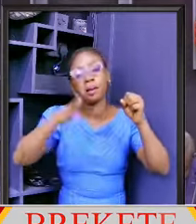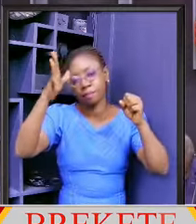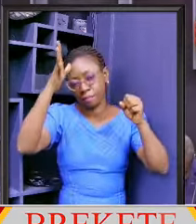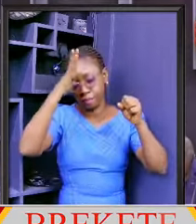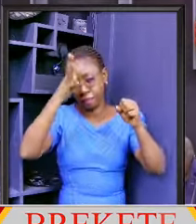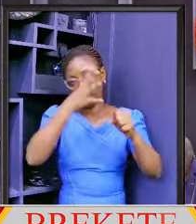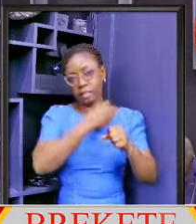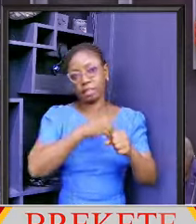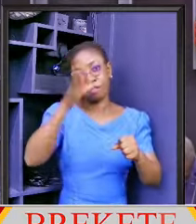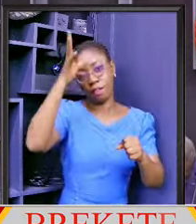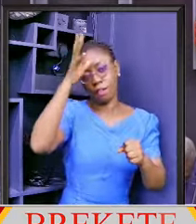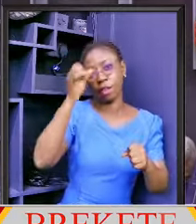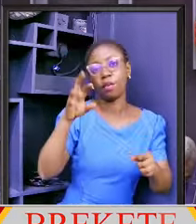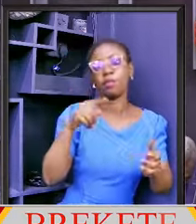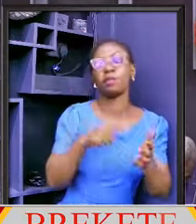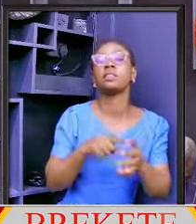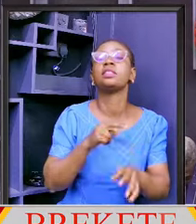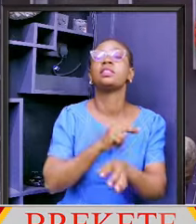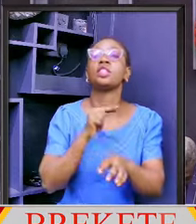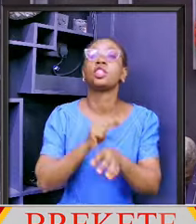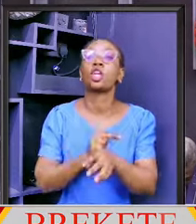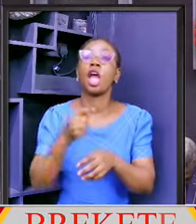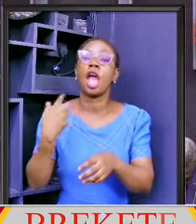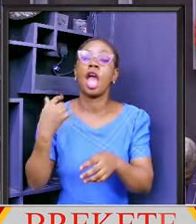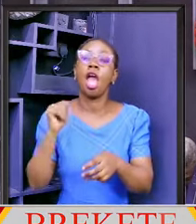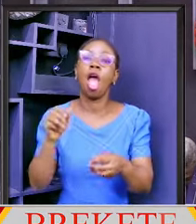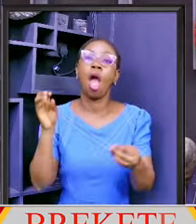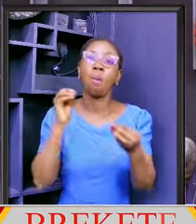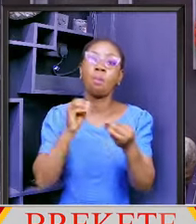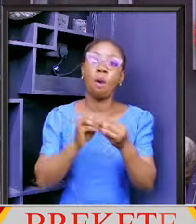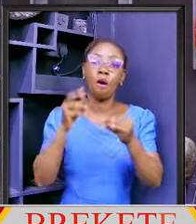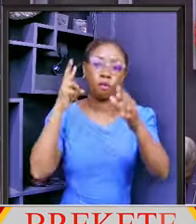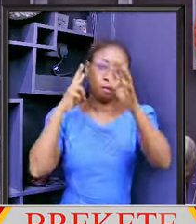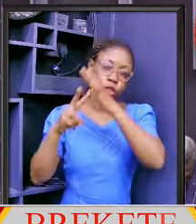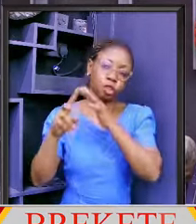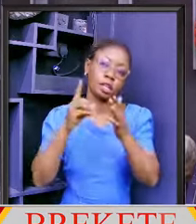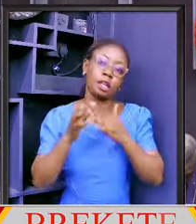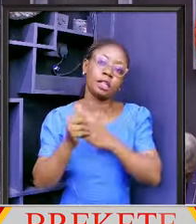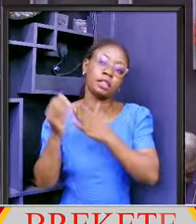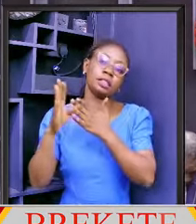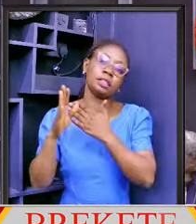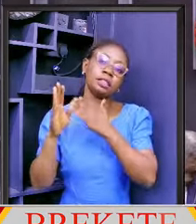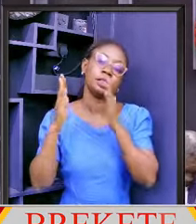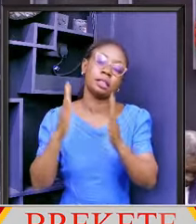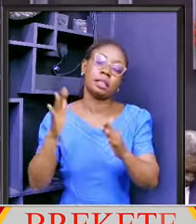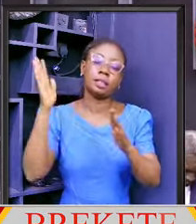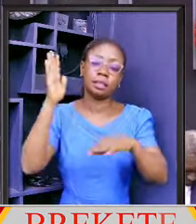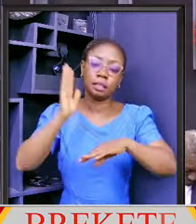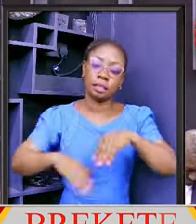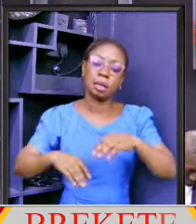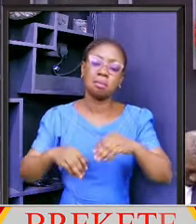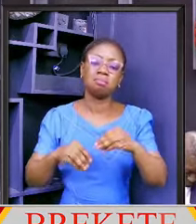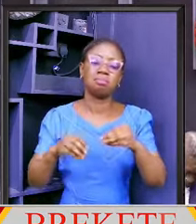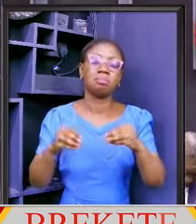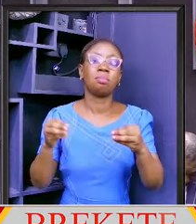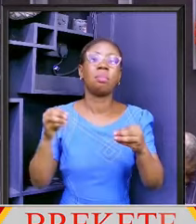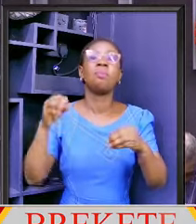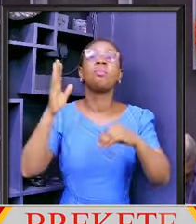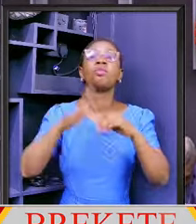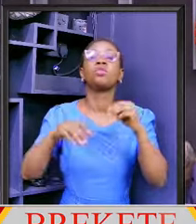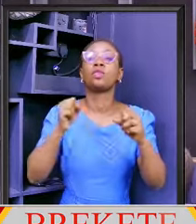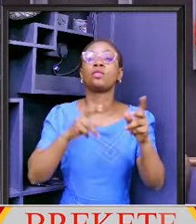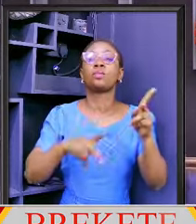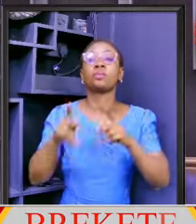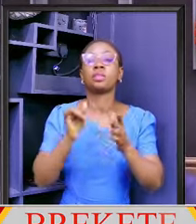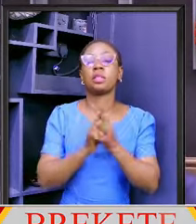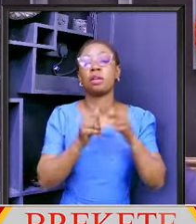the father of this nation, long life a more him. Visionary leader than most of these rotten people that have ruled this country. Yes. Continue, sir.